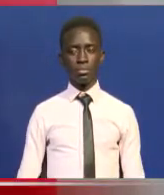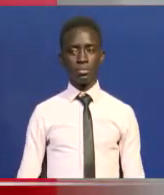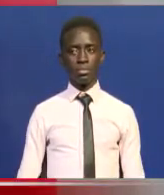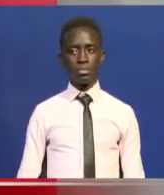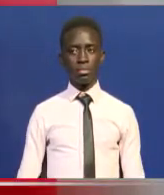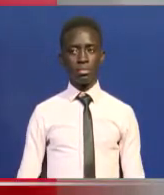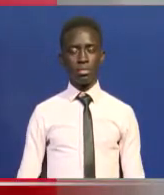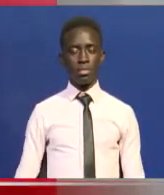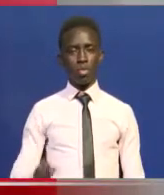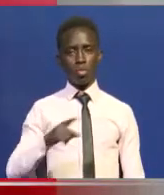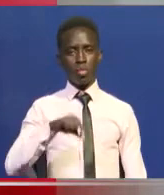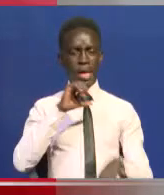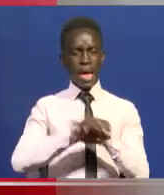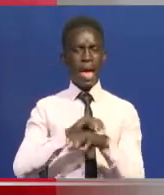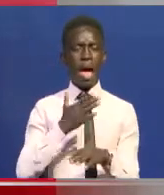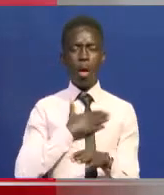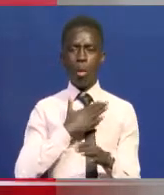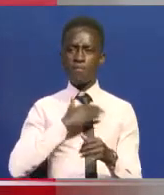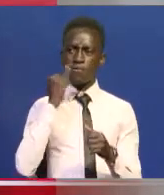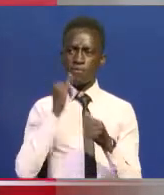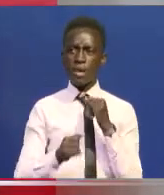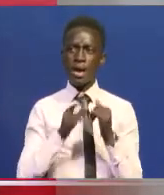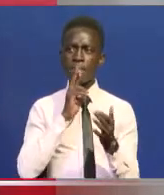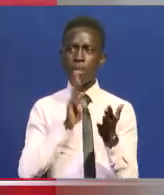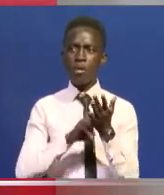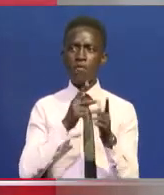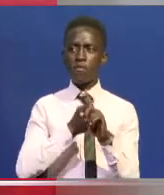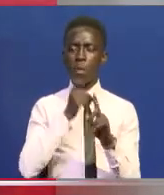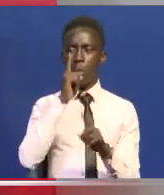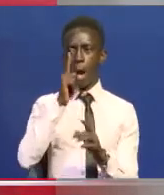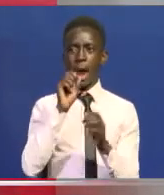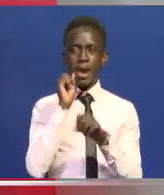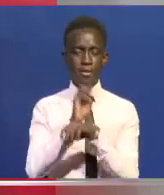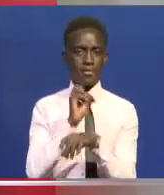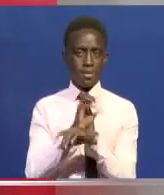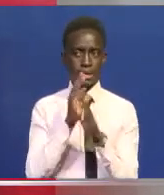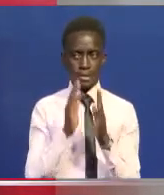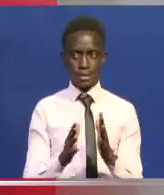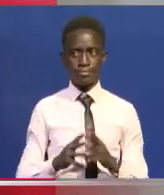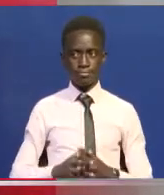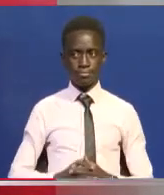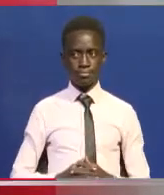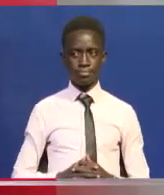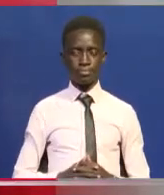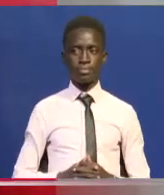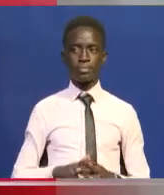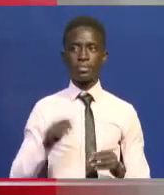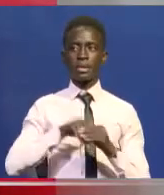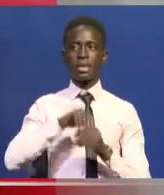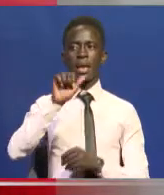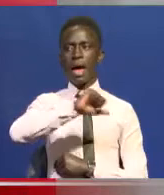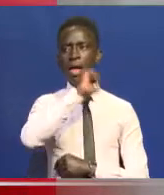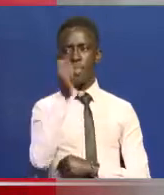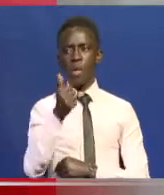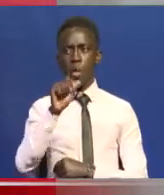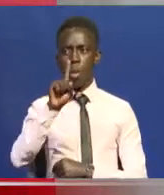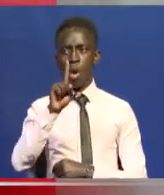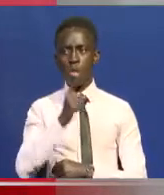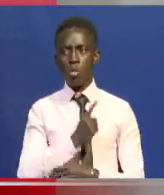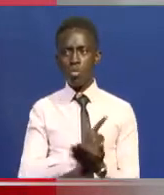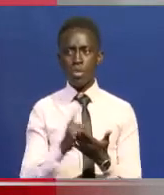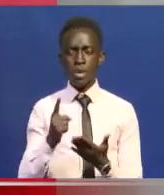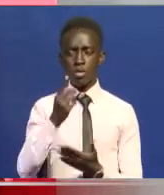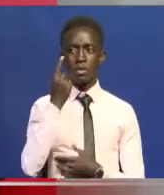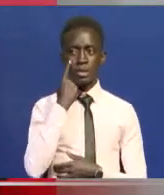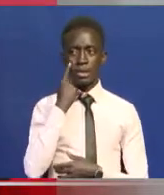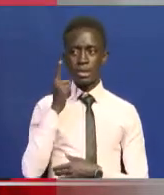We are receiving our final report from our transaction advisor this Friday, and in another 1 week you will see in the